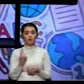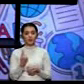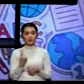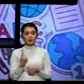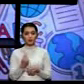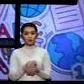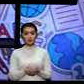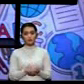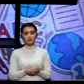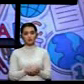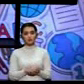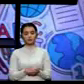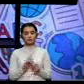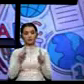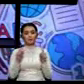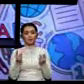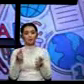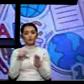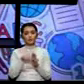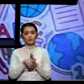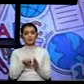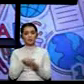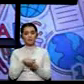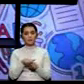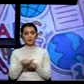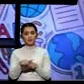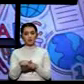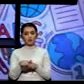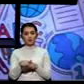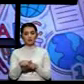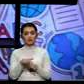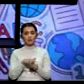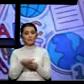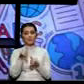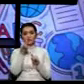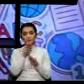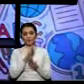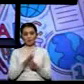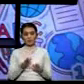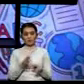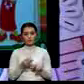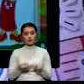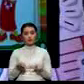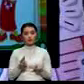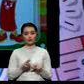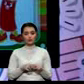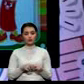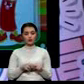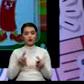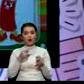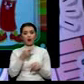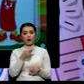birinchi bo'lib qovus ichi bajariladi. Lekin biz buni bajara olmaymiz, chunki